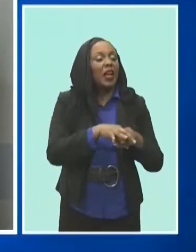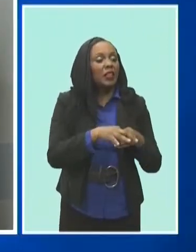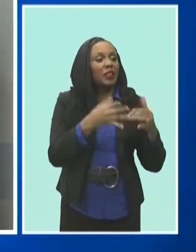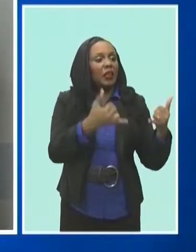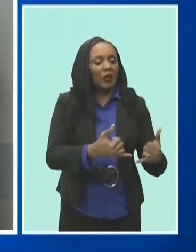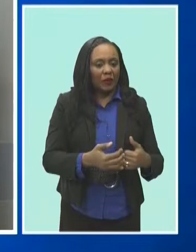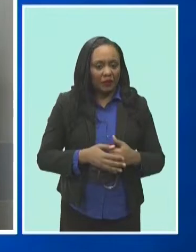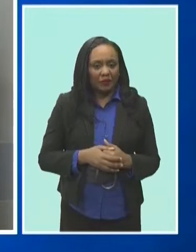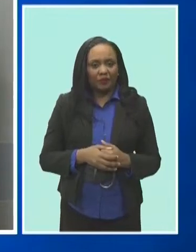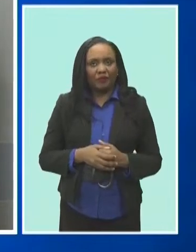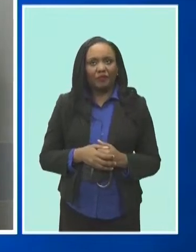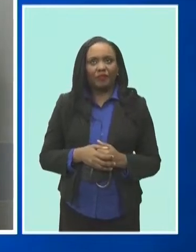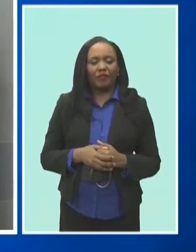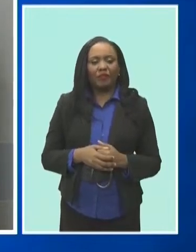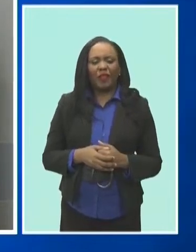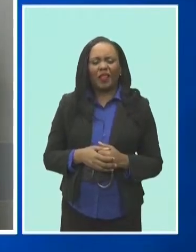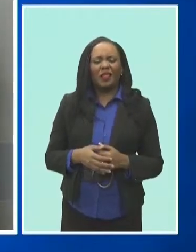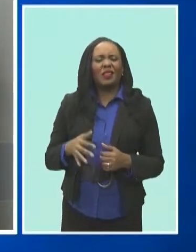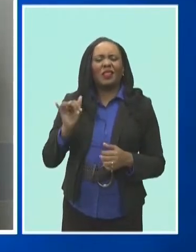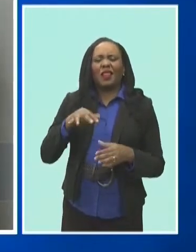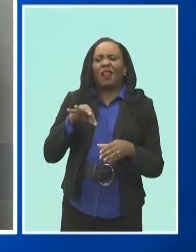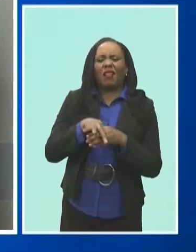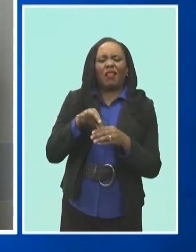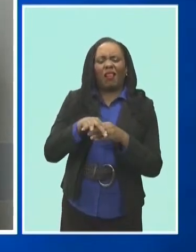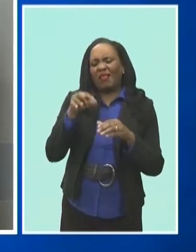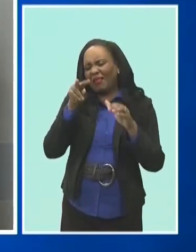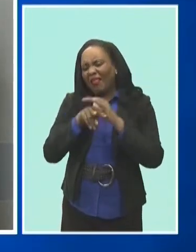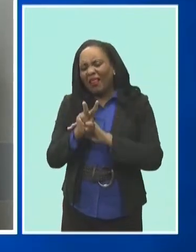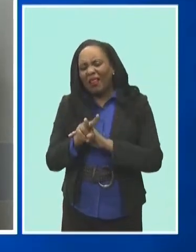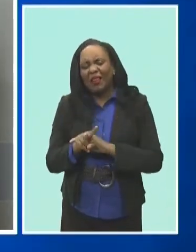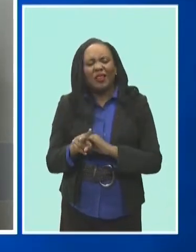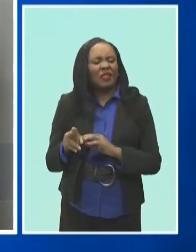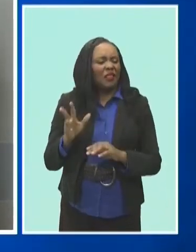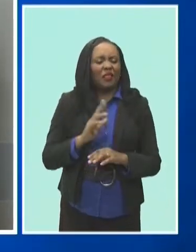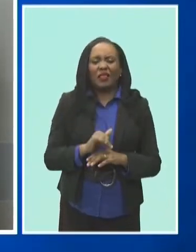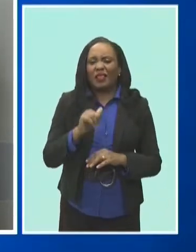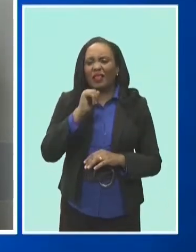is a fake poll designed to help APNU. They're desperate.